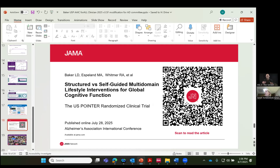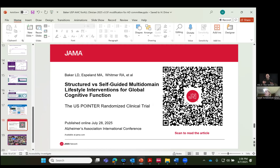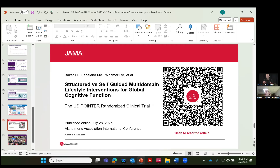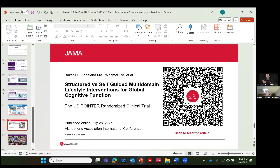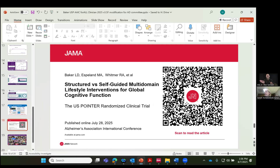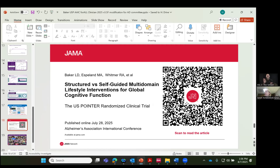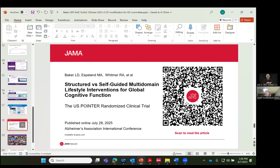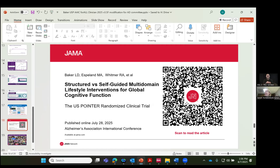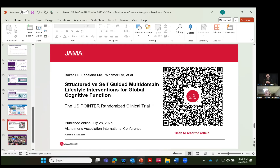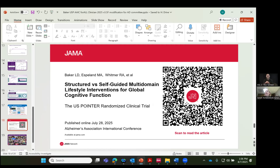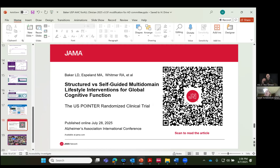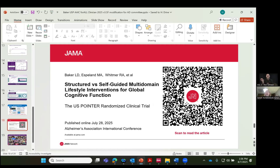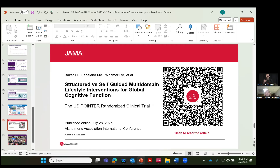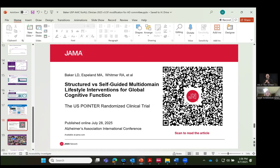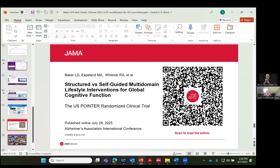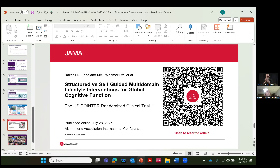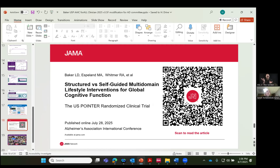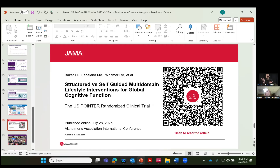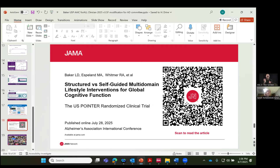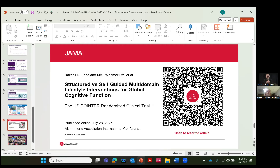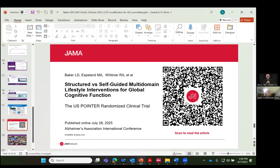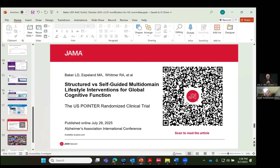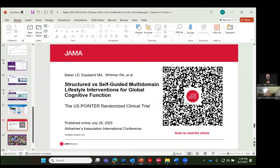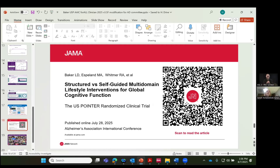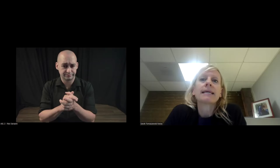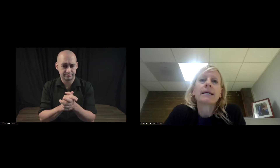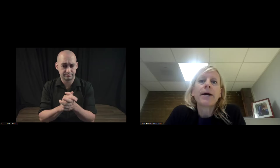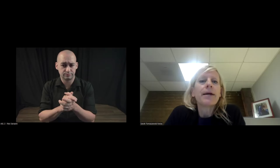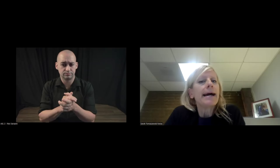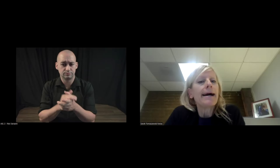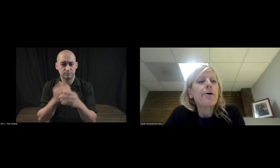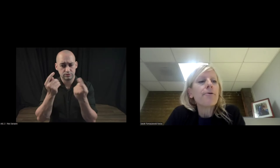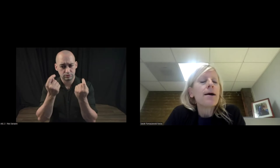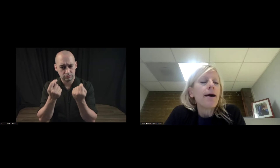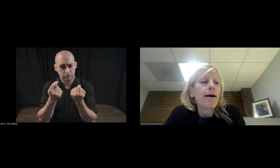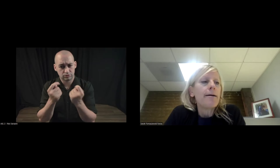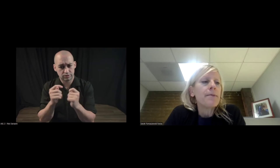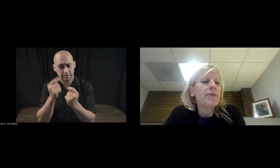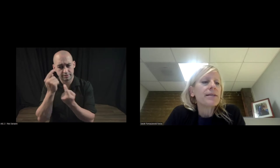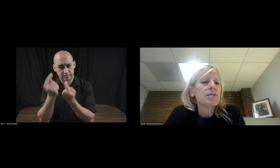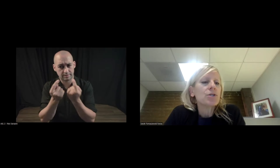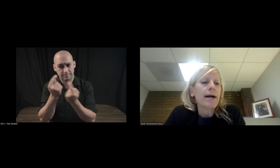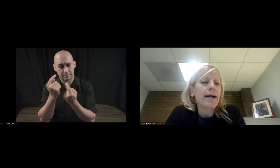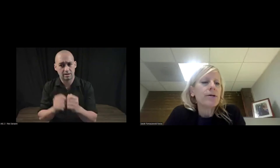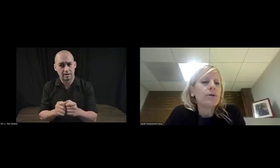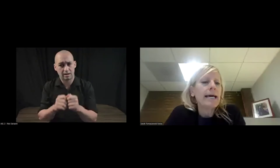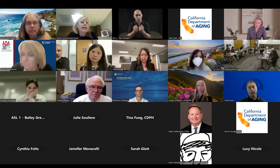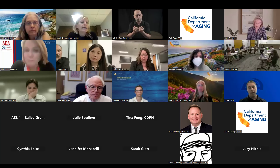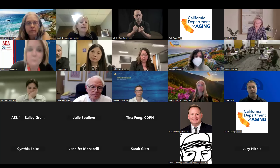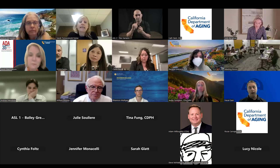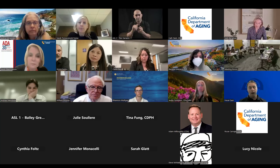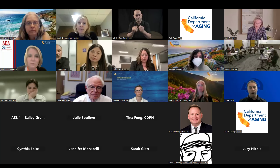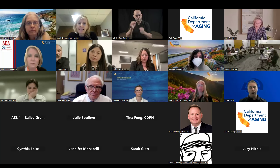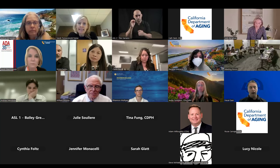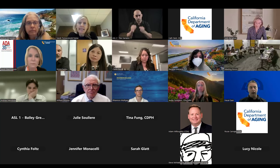putting out this information, and also trying to think about how this trial